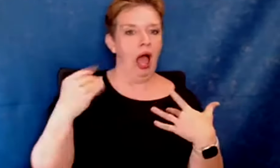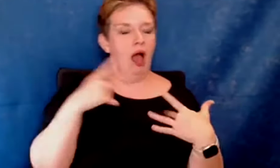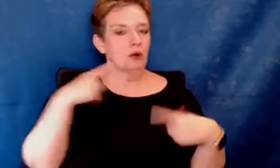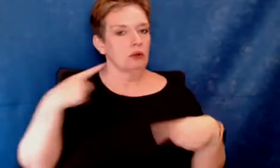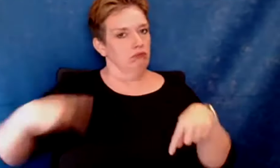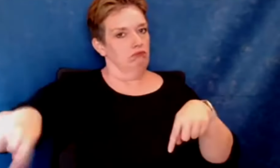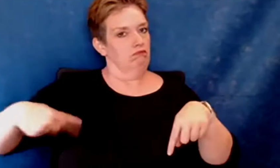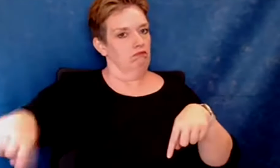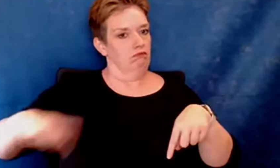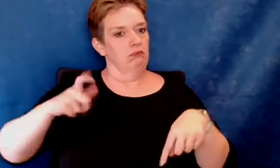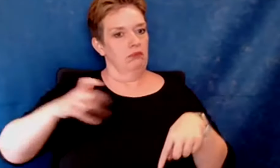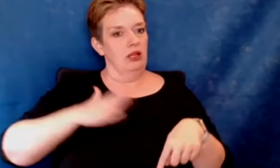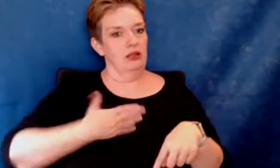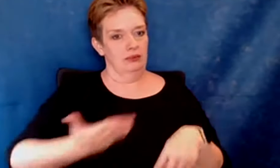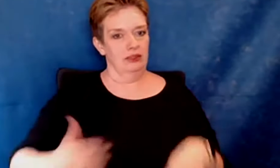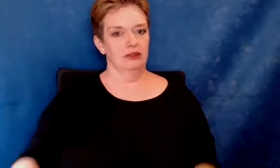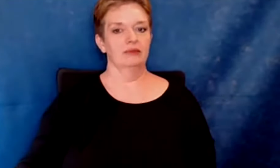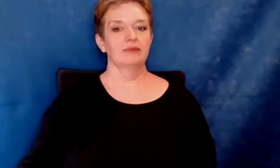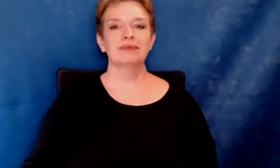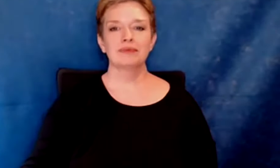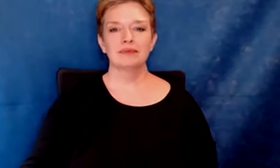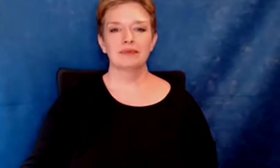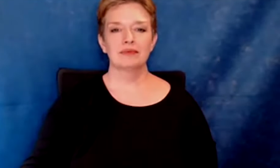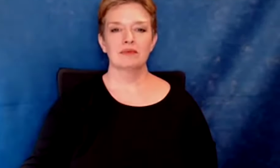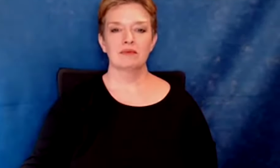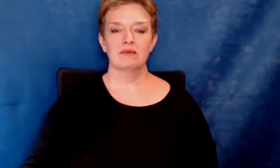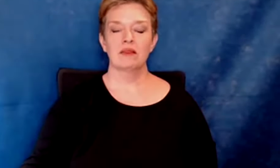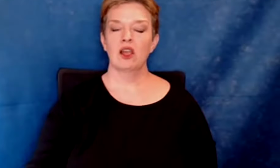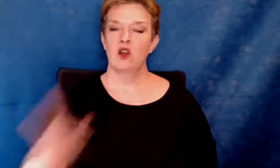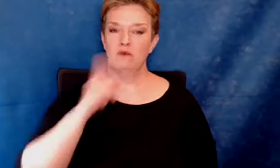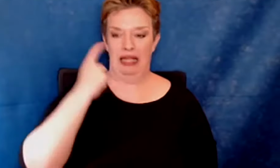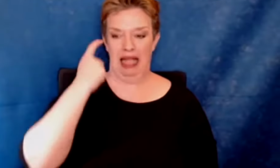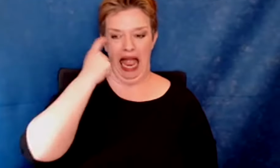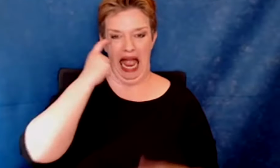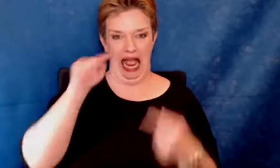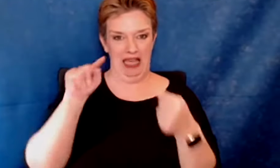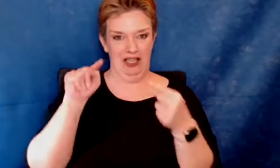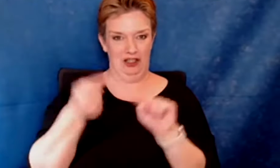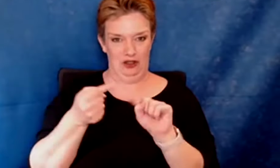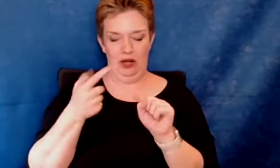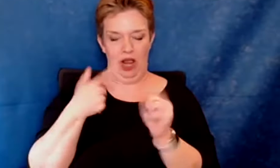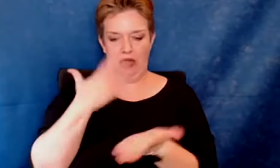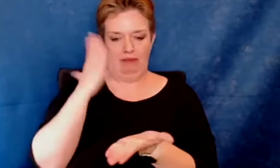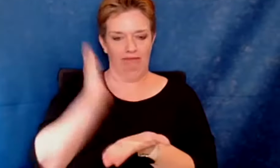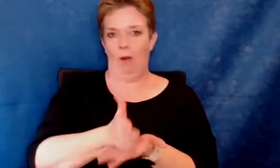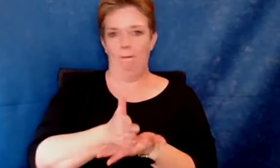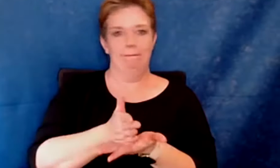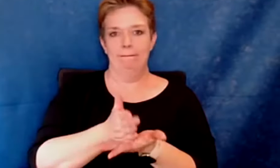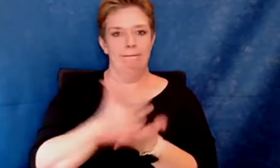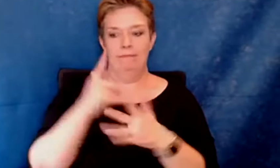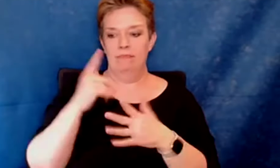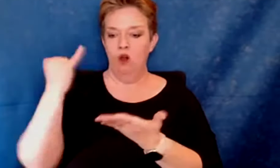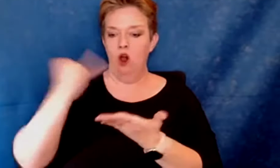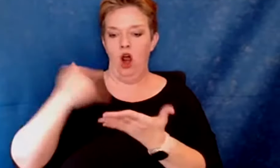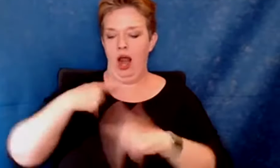had, after my eye injury, I just really stopped making altogether. Sold a few pieces that I had backlogged,